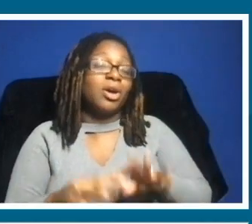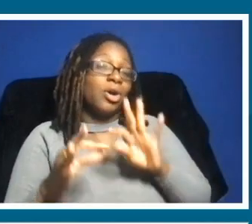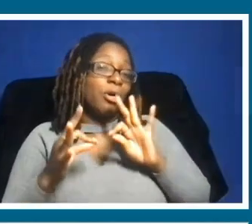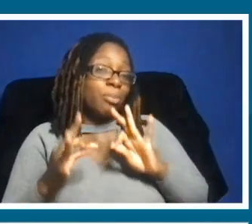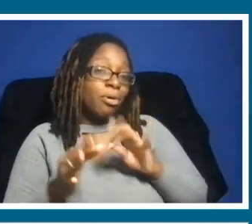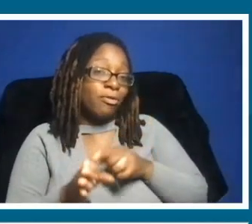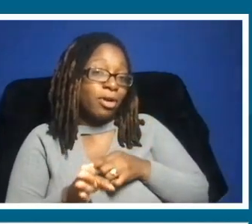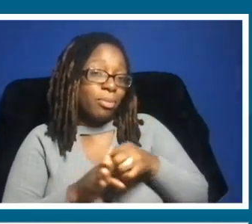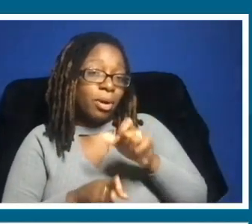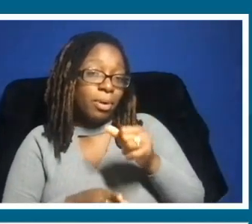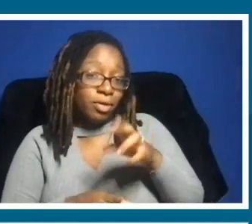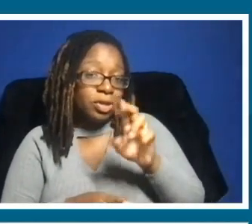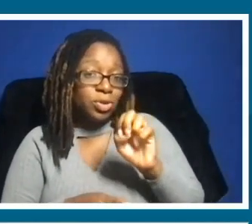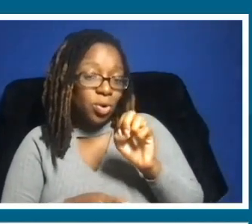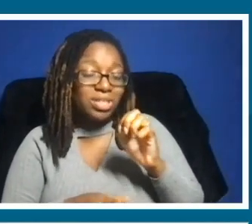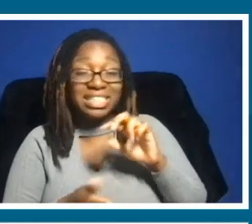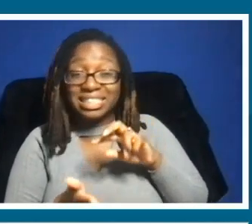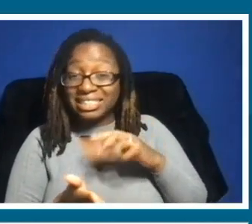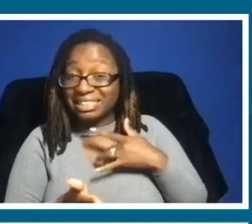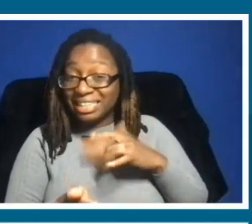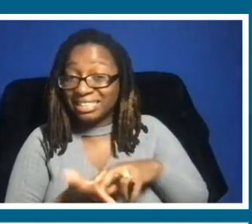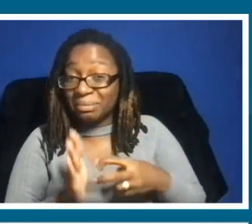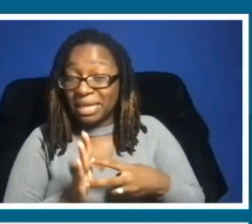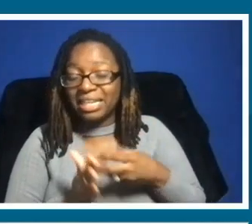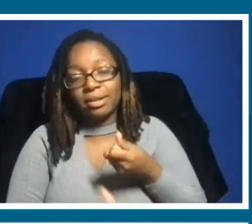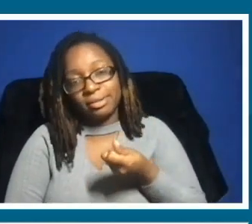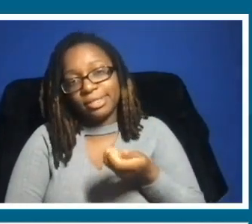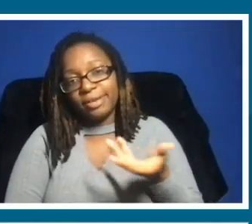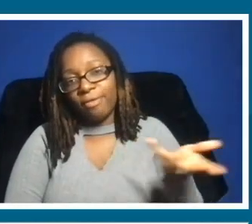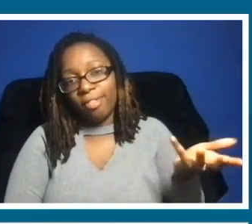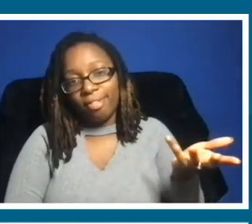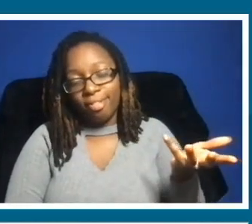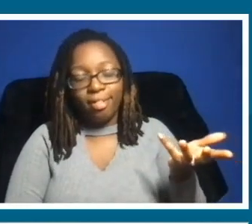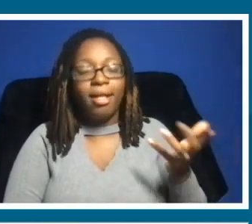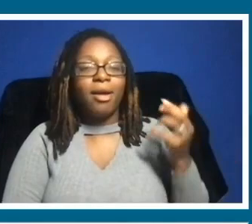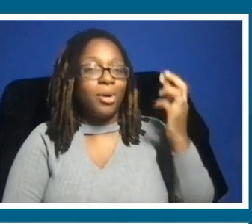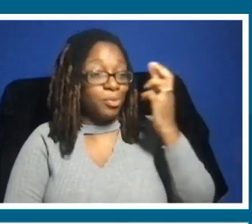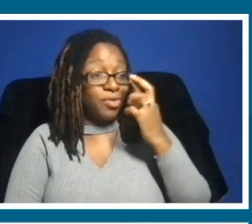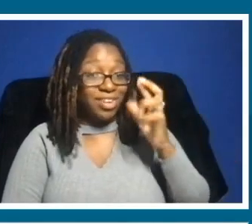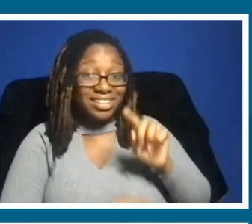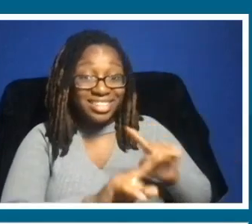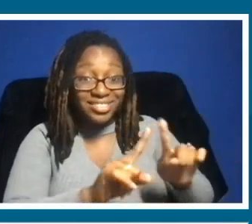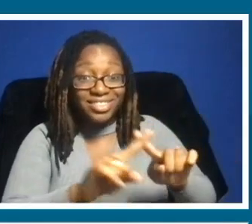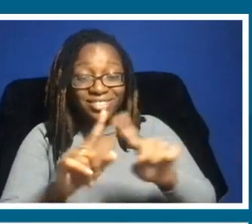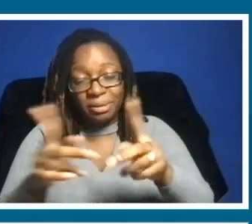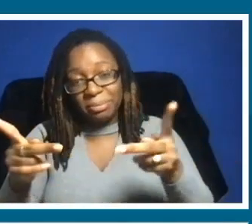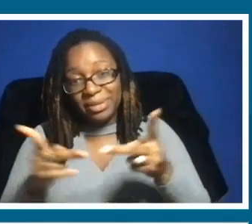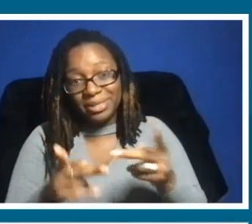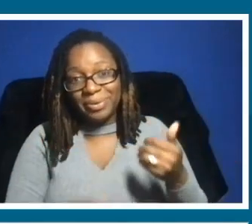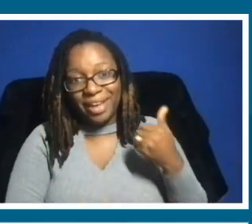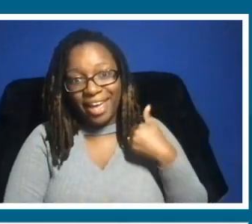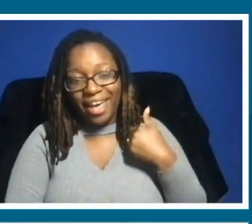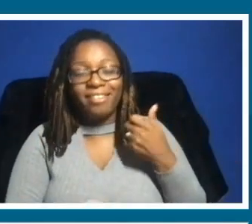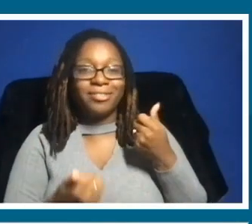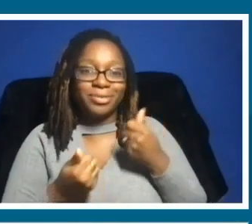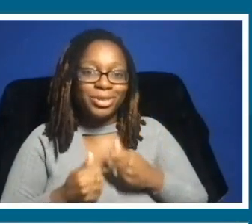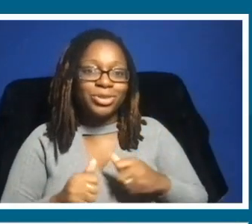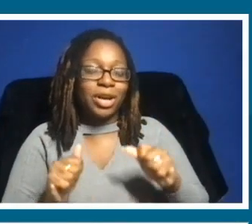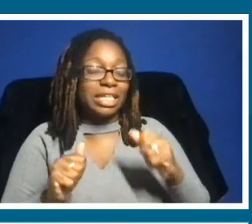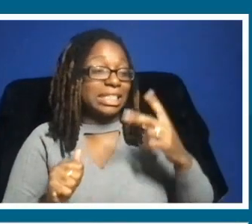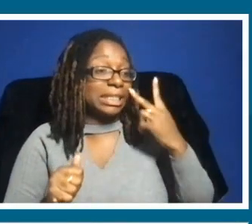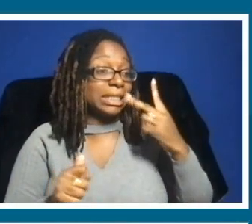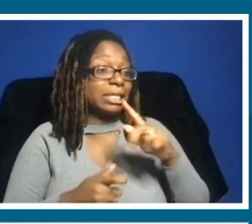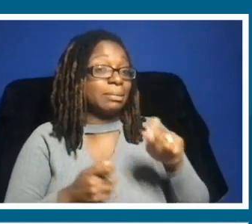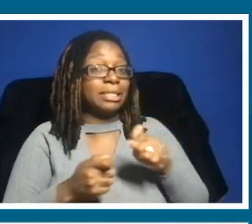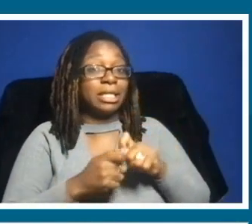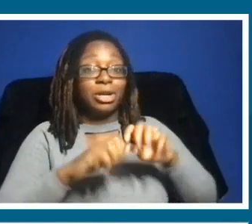often several primary sources, and we find those sources in several places as we're trying to meet the particular needs of the